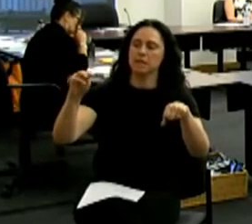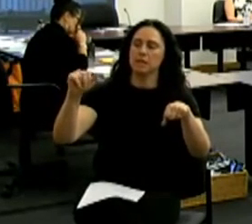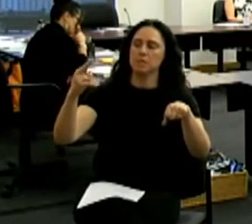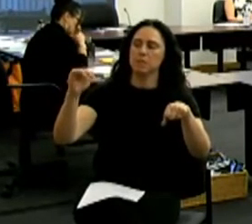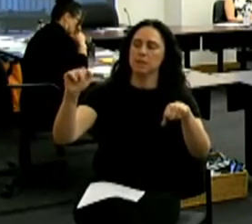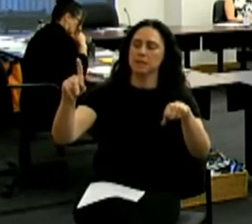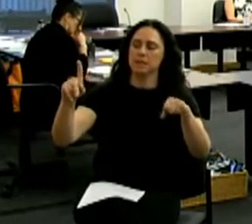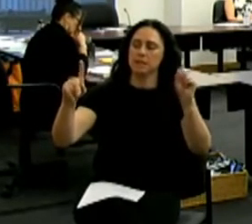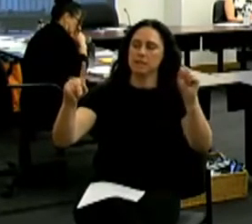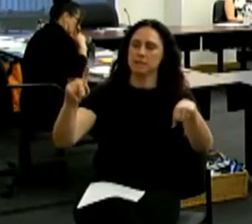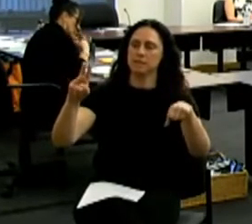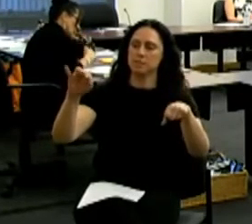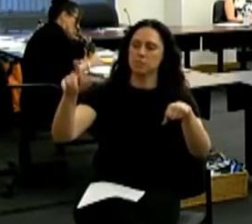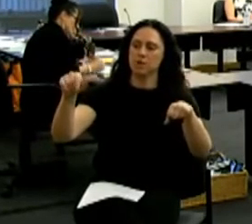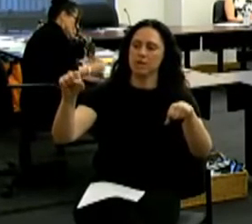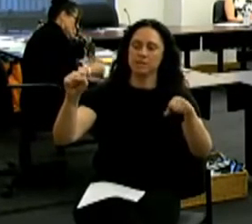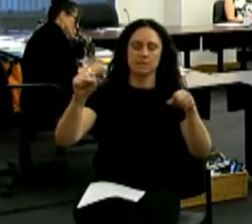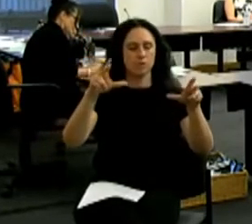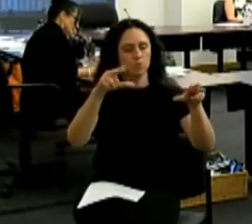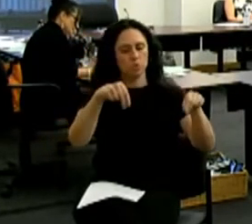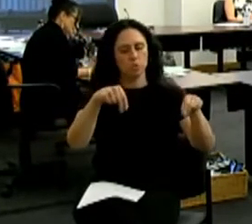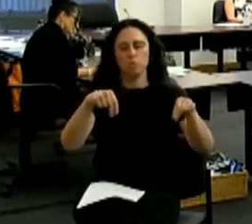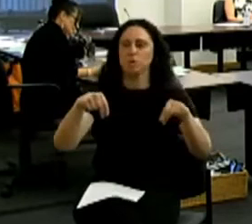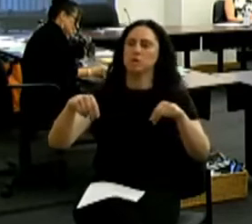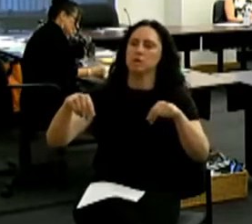Mahalik, Trustee Morales, No.